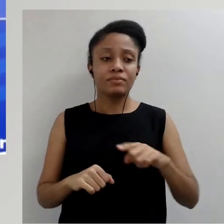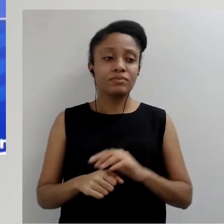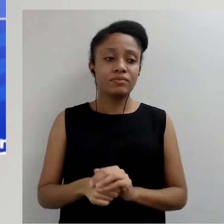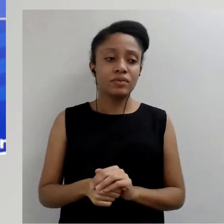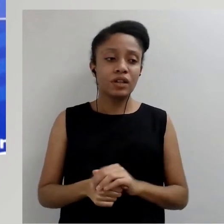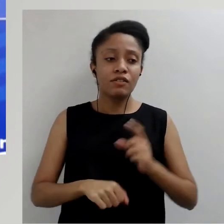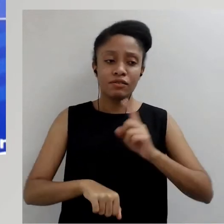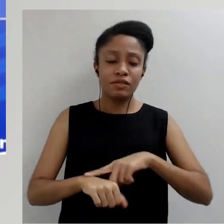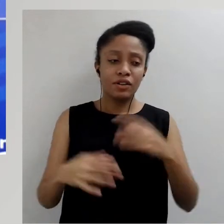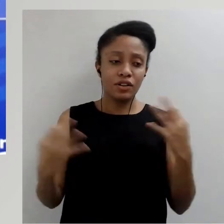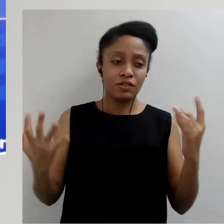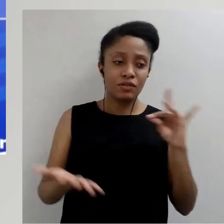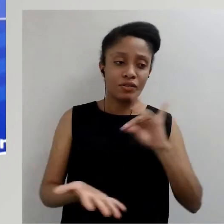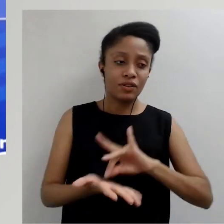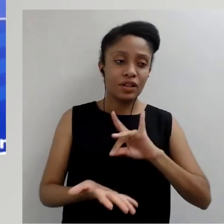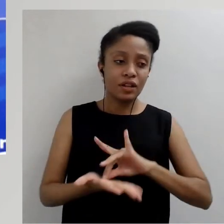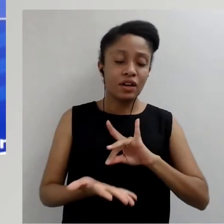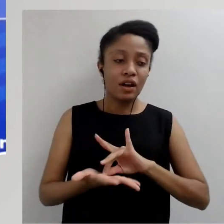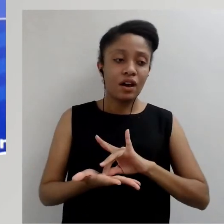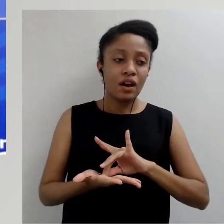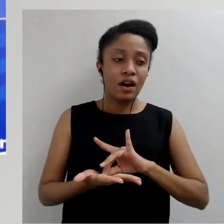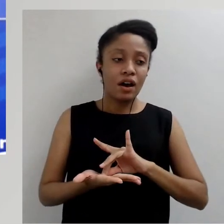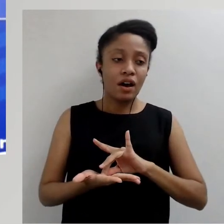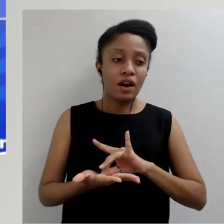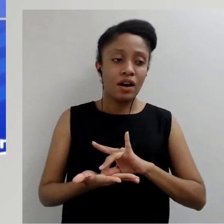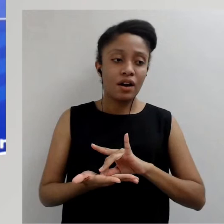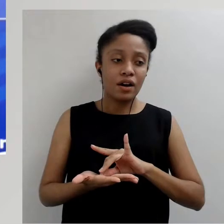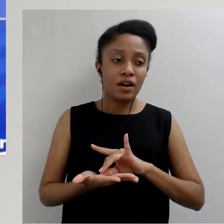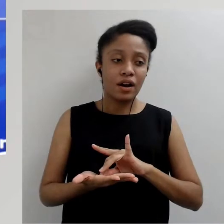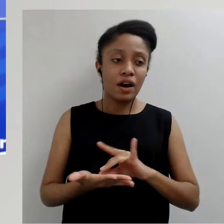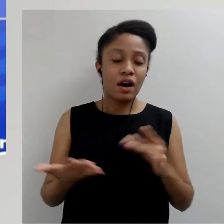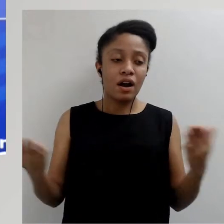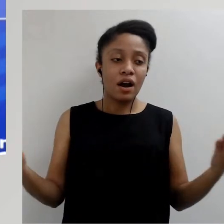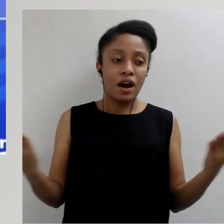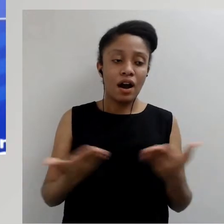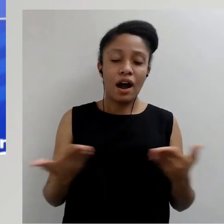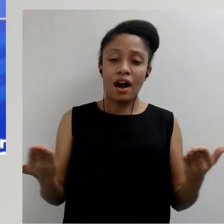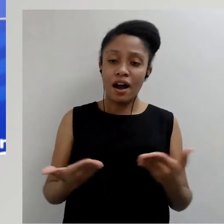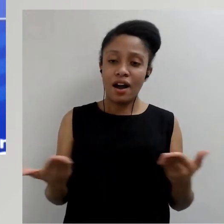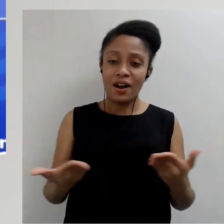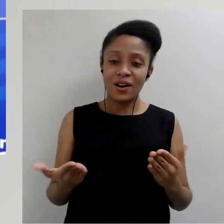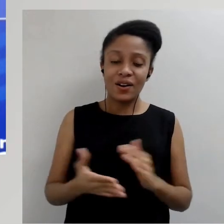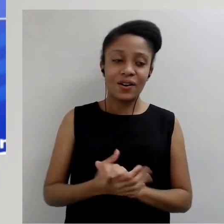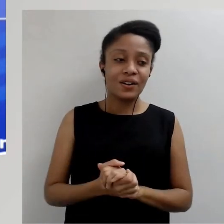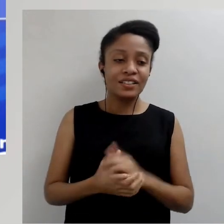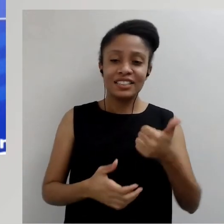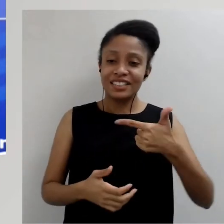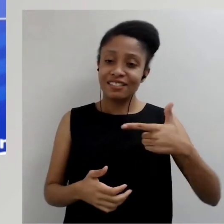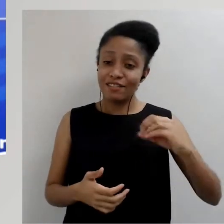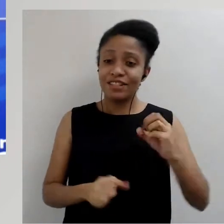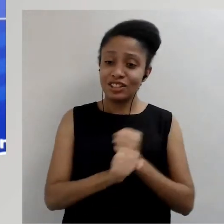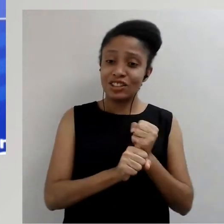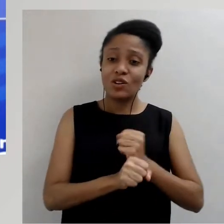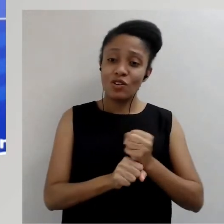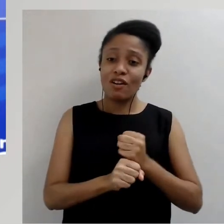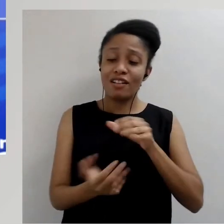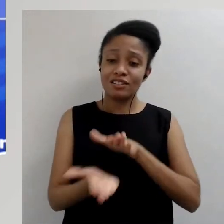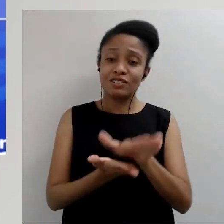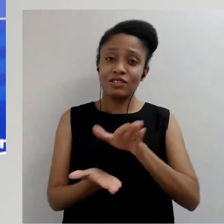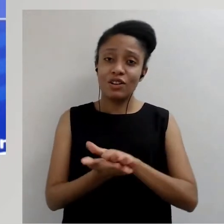And well, that's it, Daflon. Vozes has celebrated 120 years.